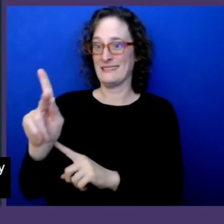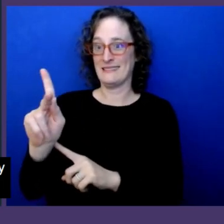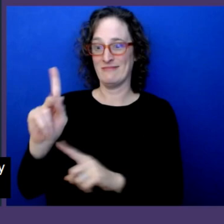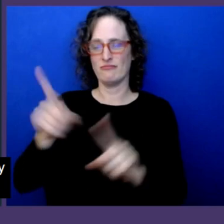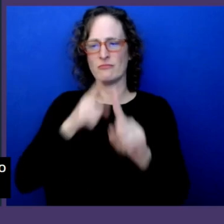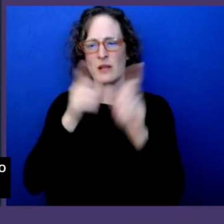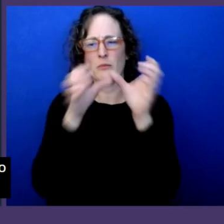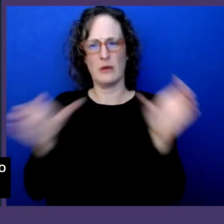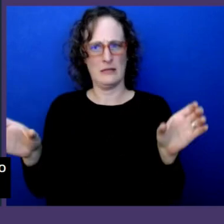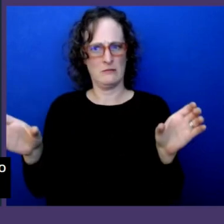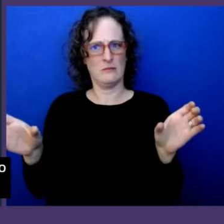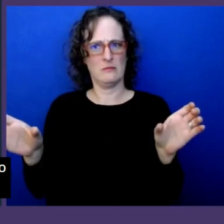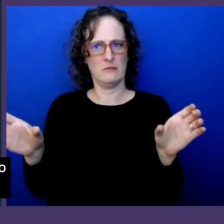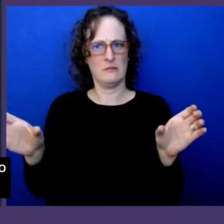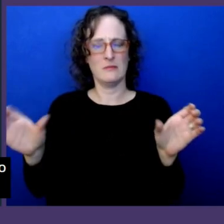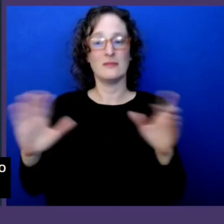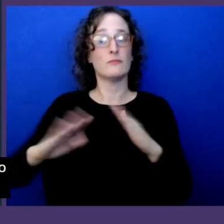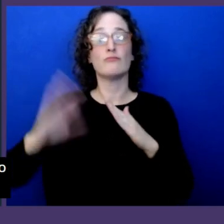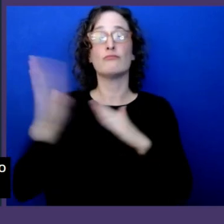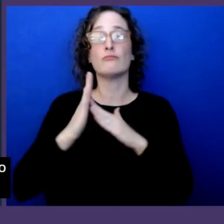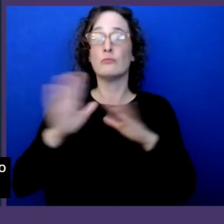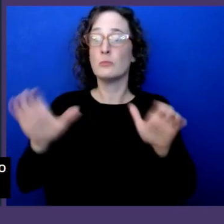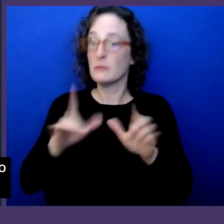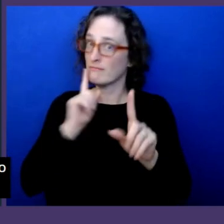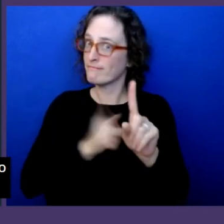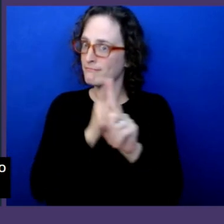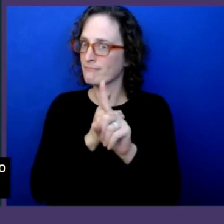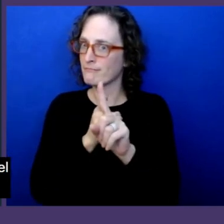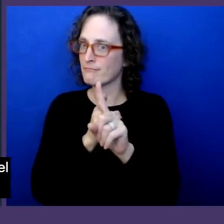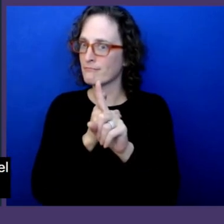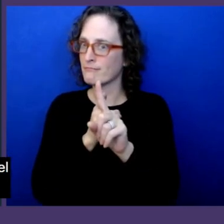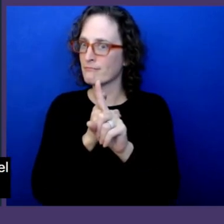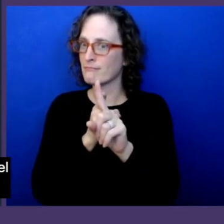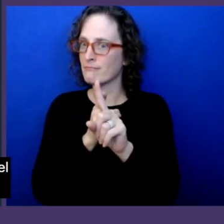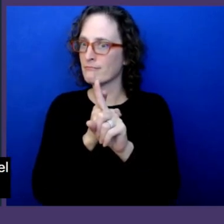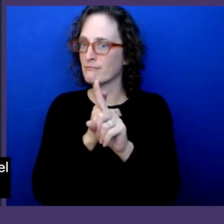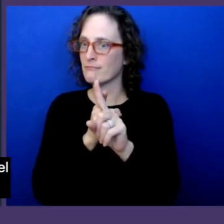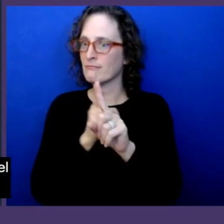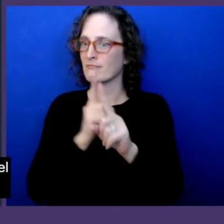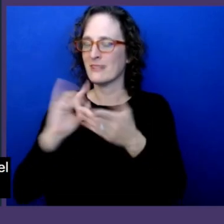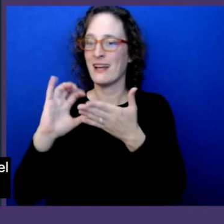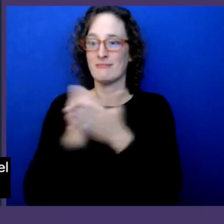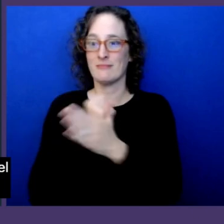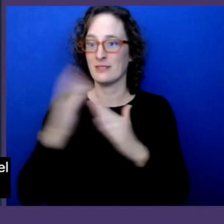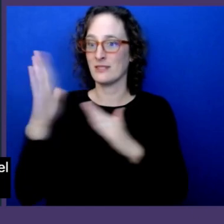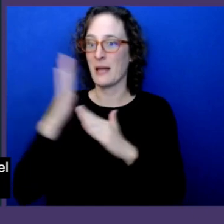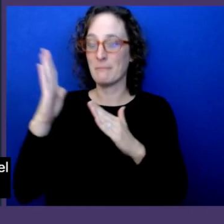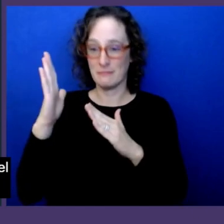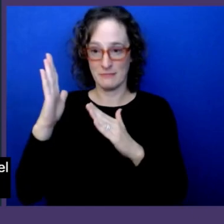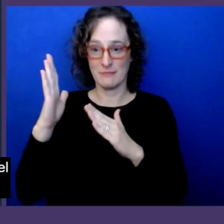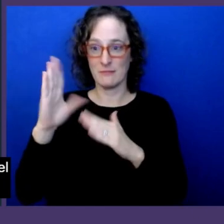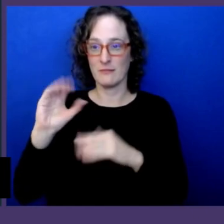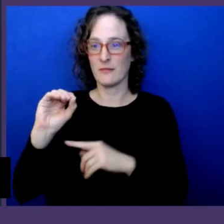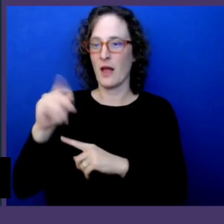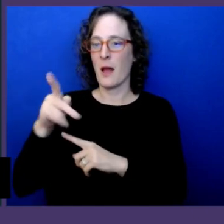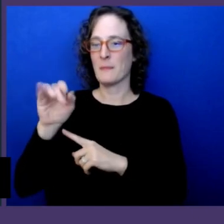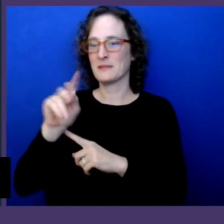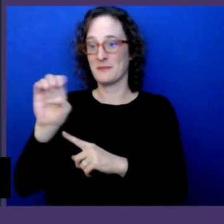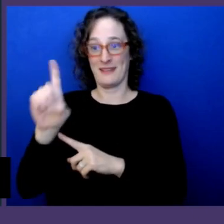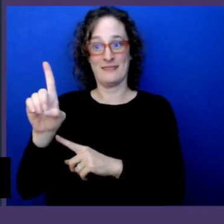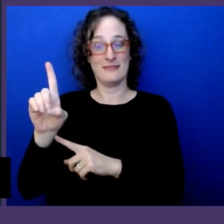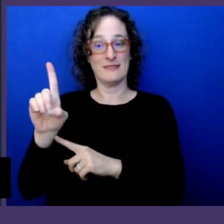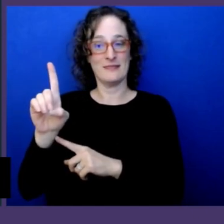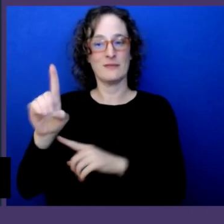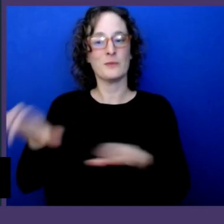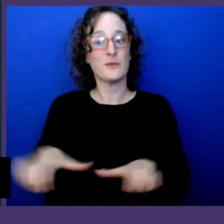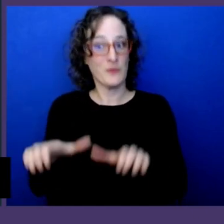performance, and number two, optimize your performance, in that order. Number one, the best performance will currently come from GPT-4 model. It is the